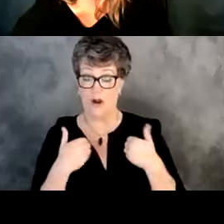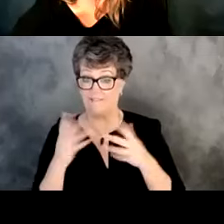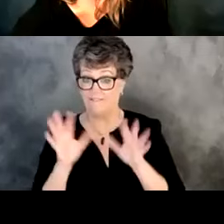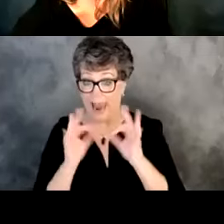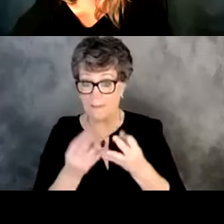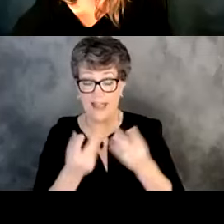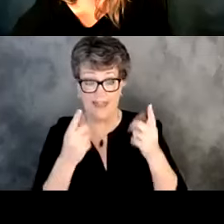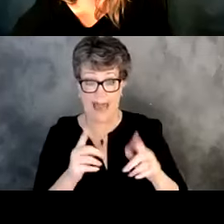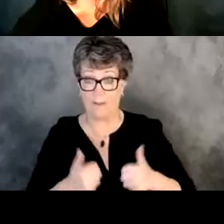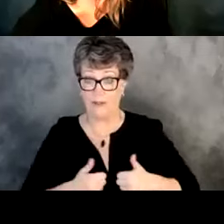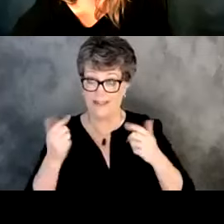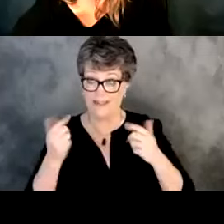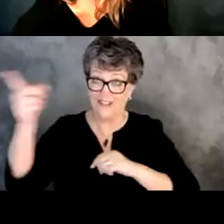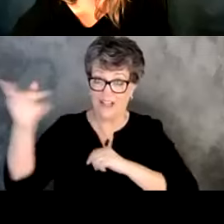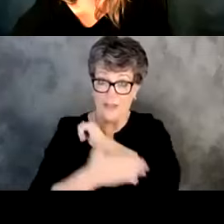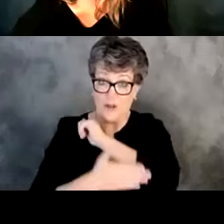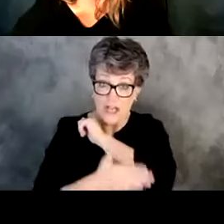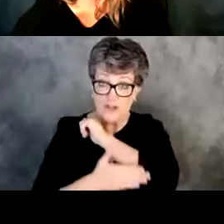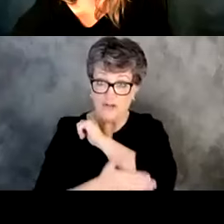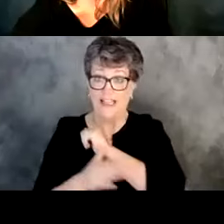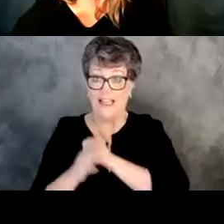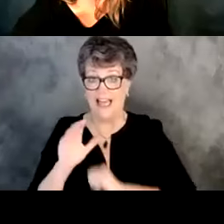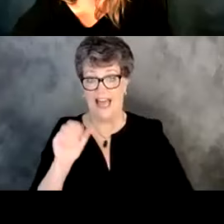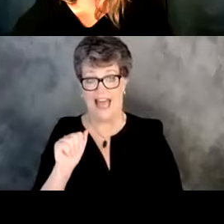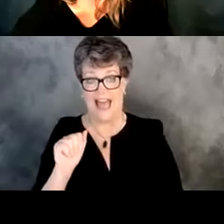happen to live overseas, then AstraZeneca,